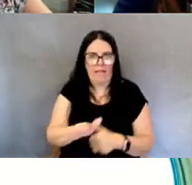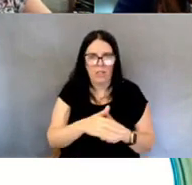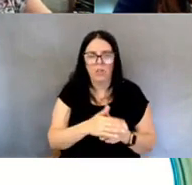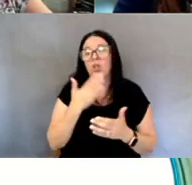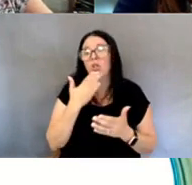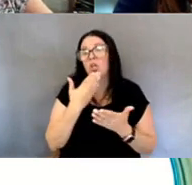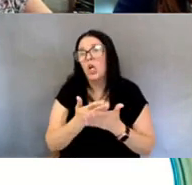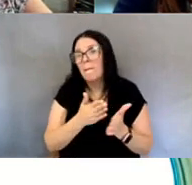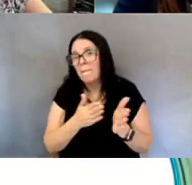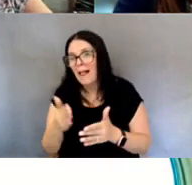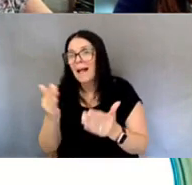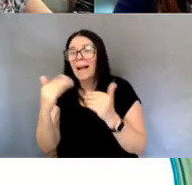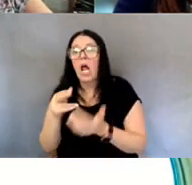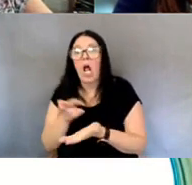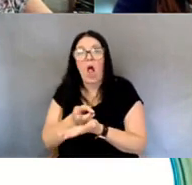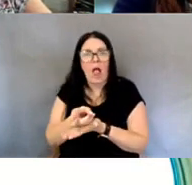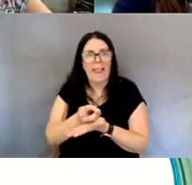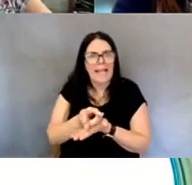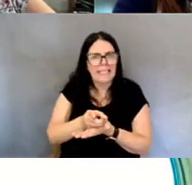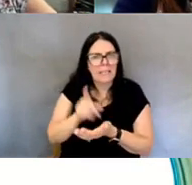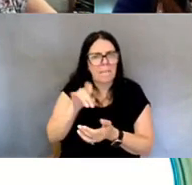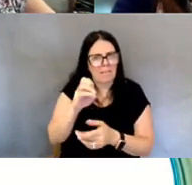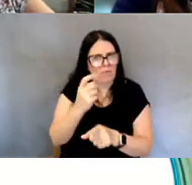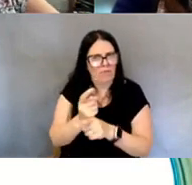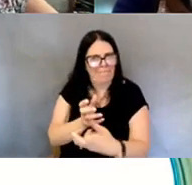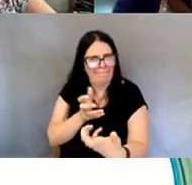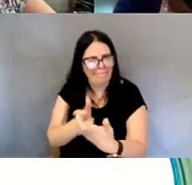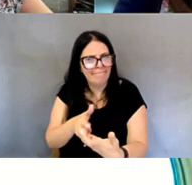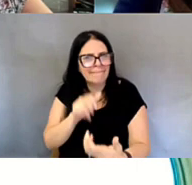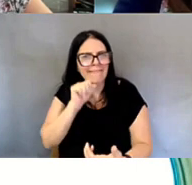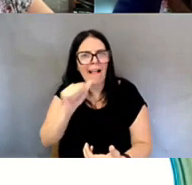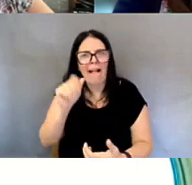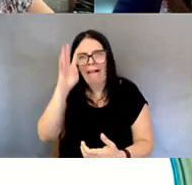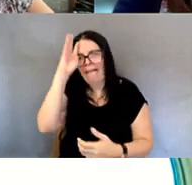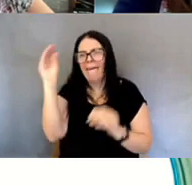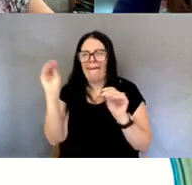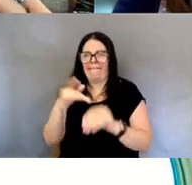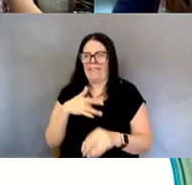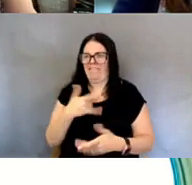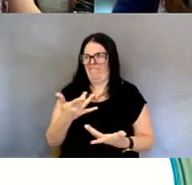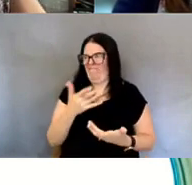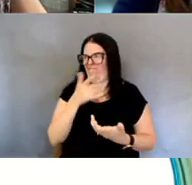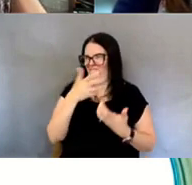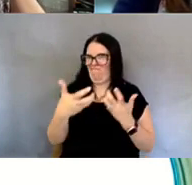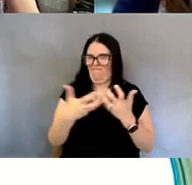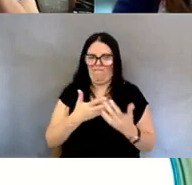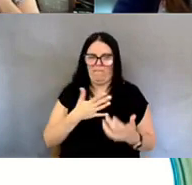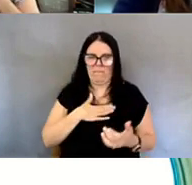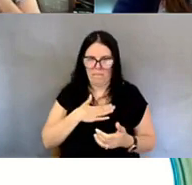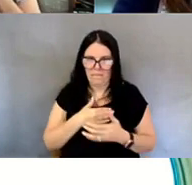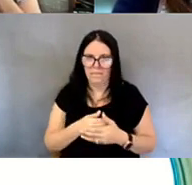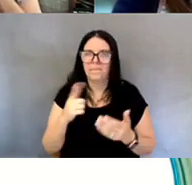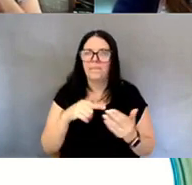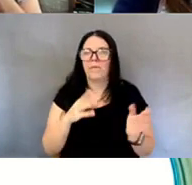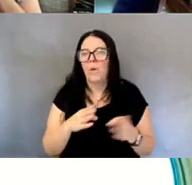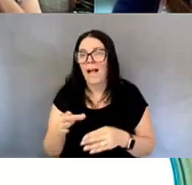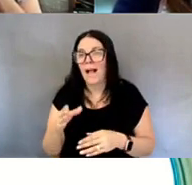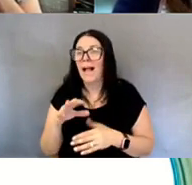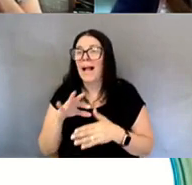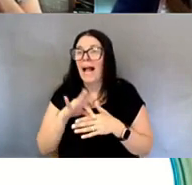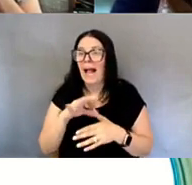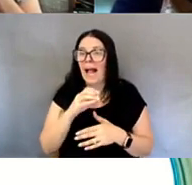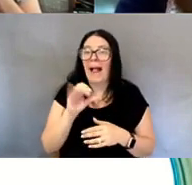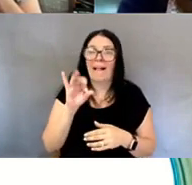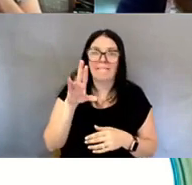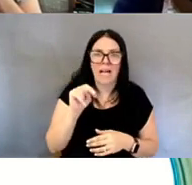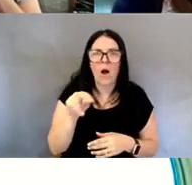is an important piece as well. Organized, management, content and fun. Oh my goodness.